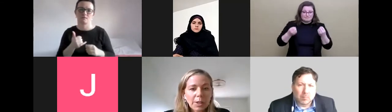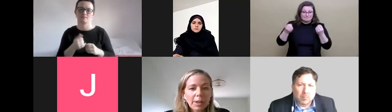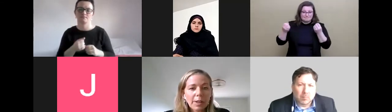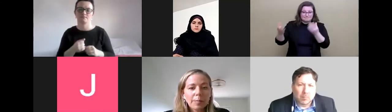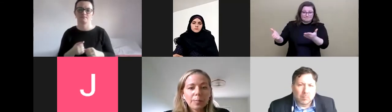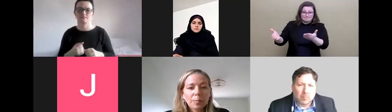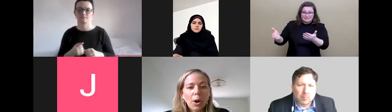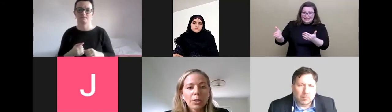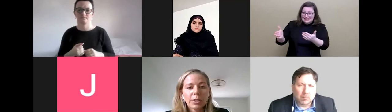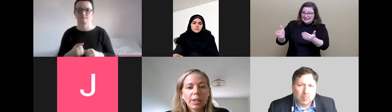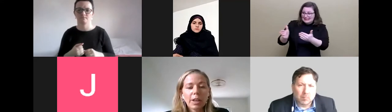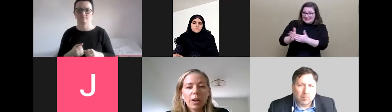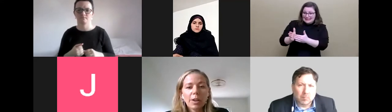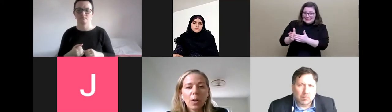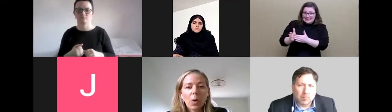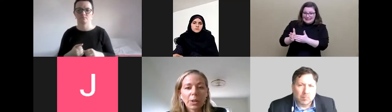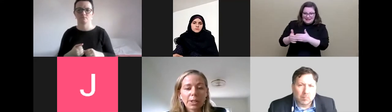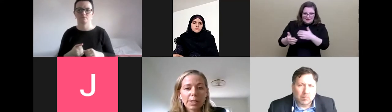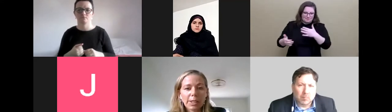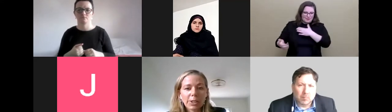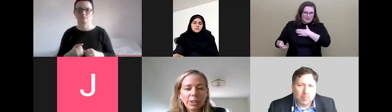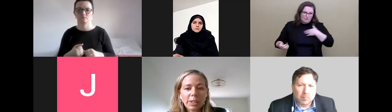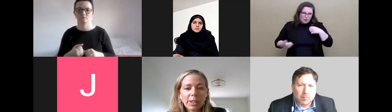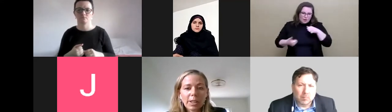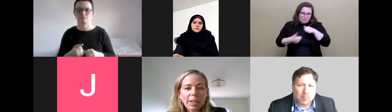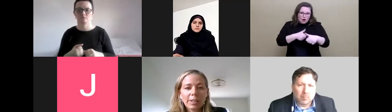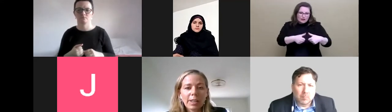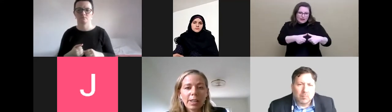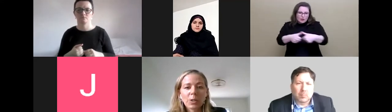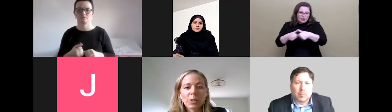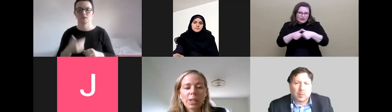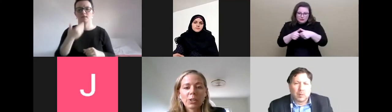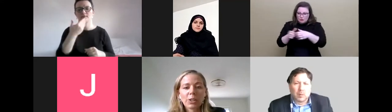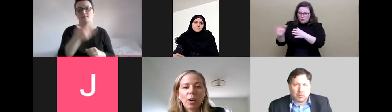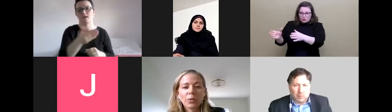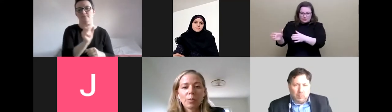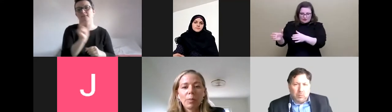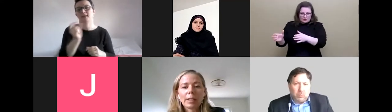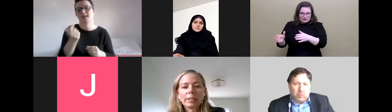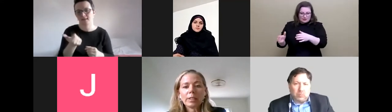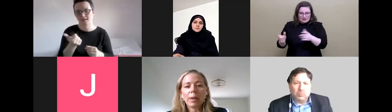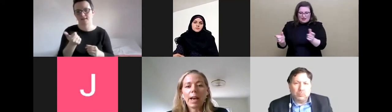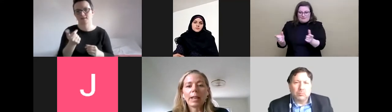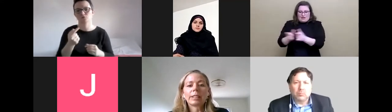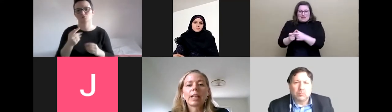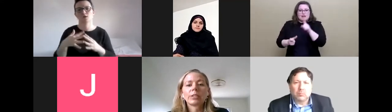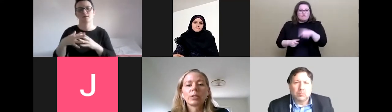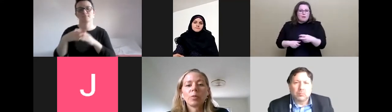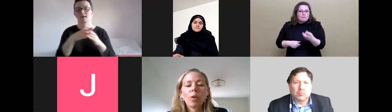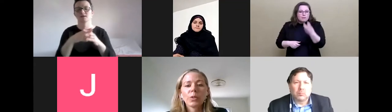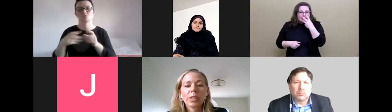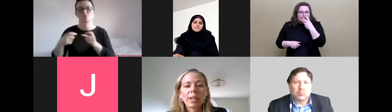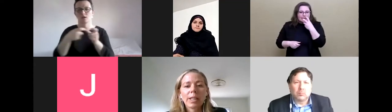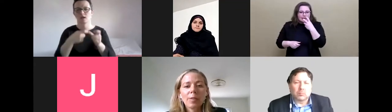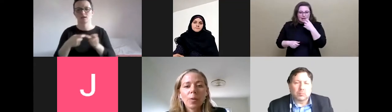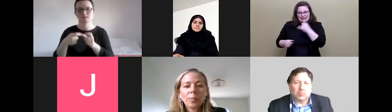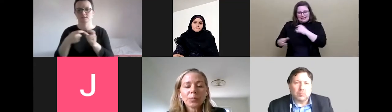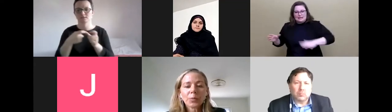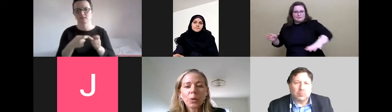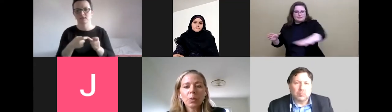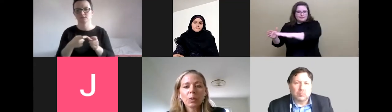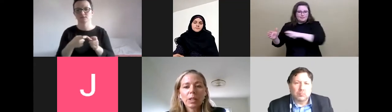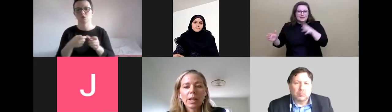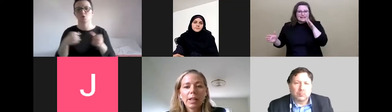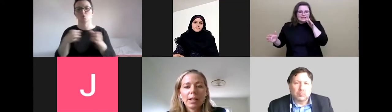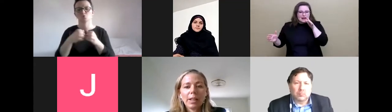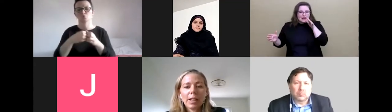to the partner organization, the Association of the Blind Canton of Sarajevo,